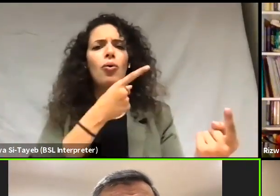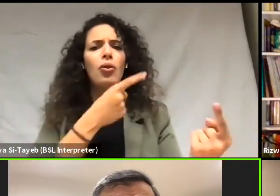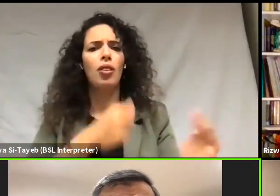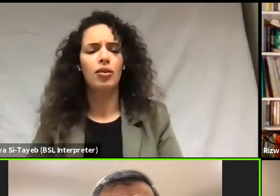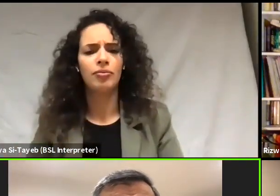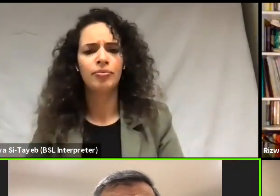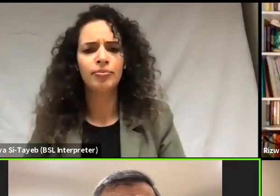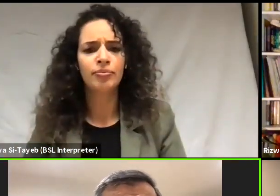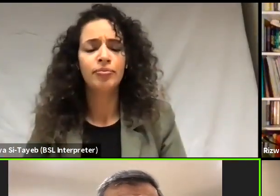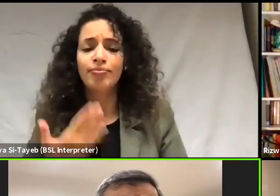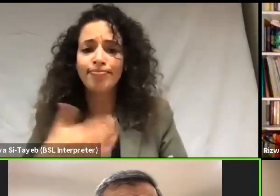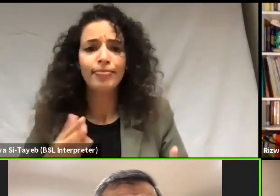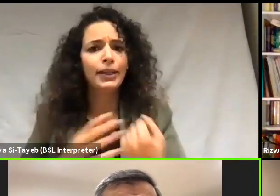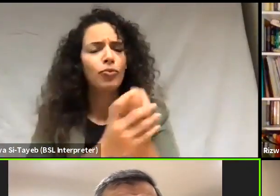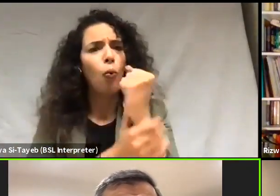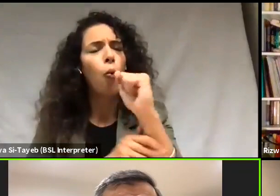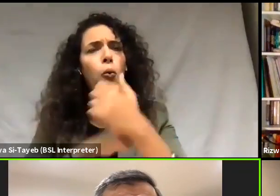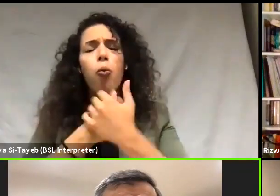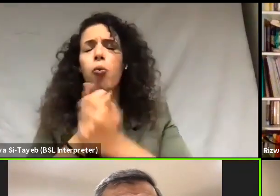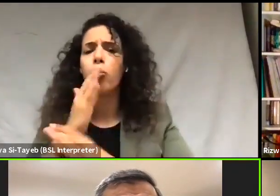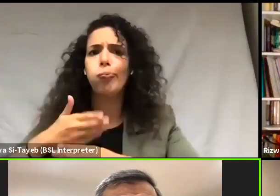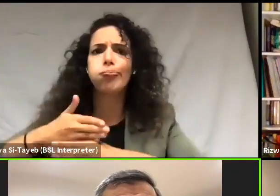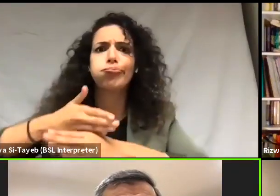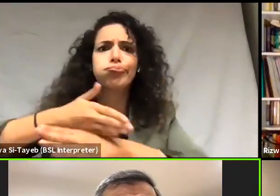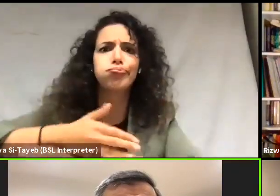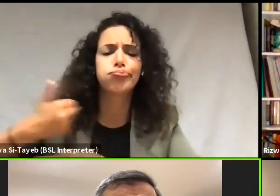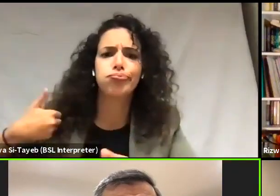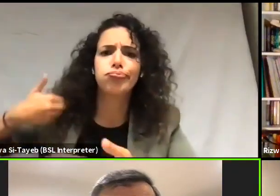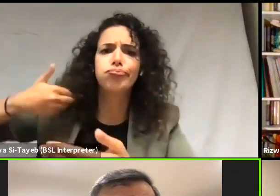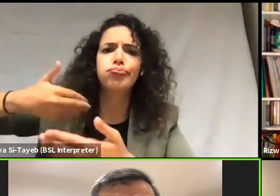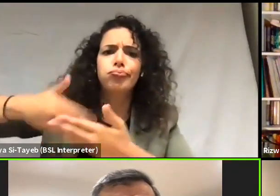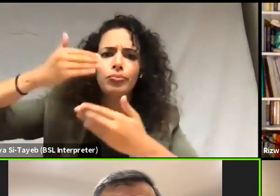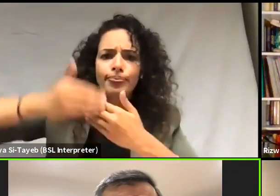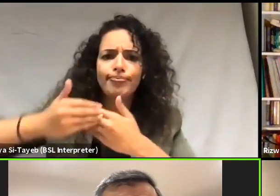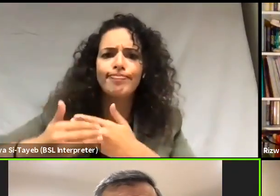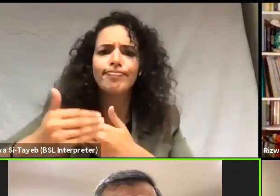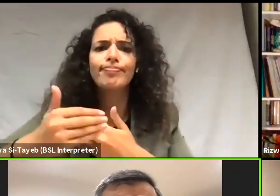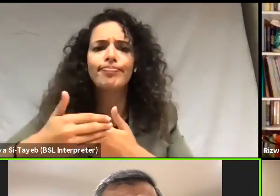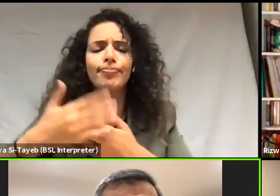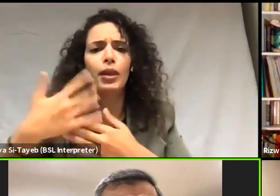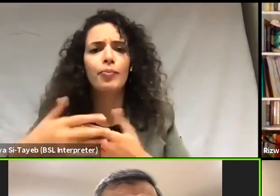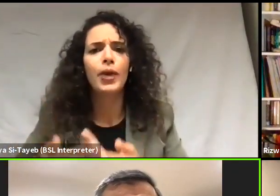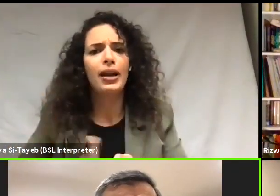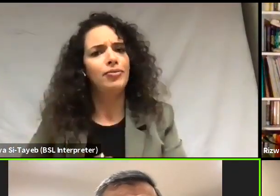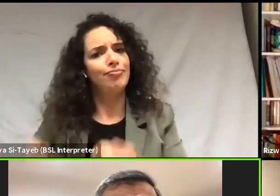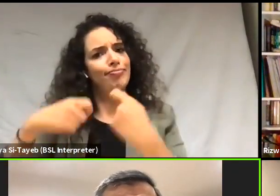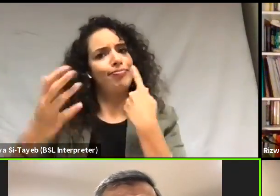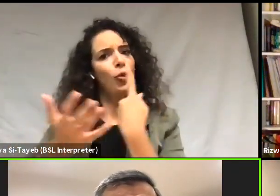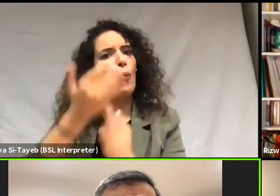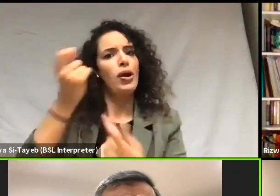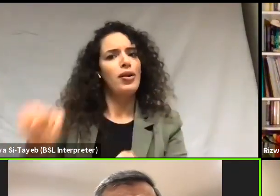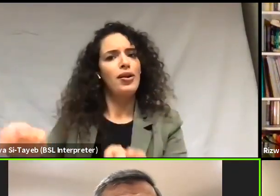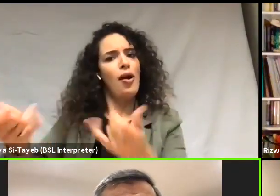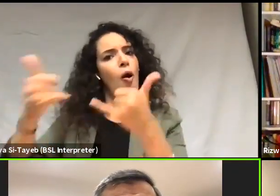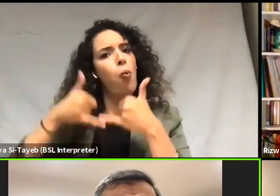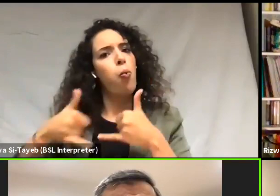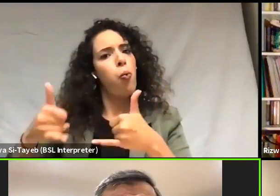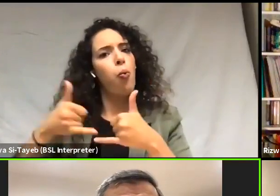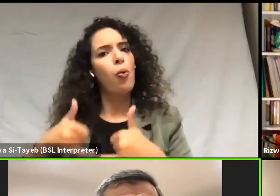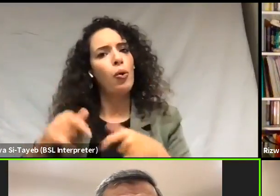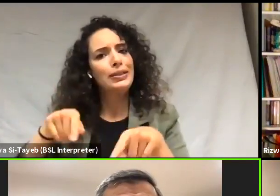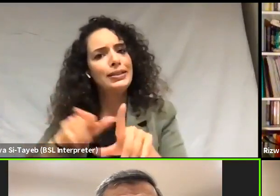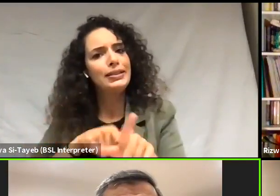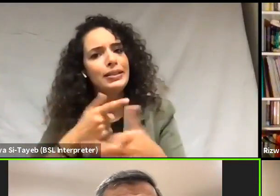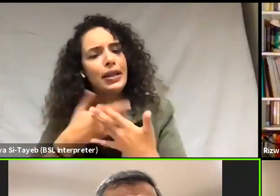this hard work, by the way, we won a few awards during these years, which being